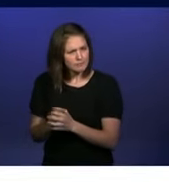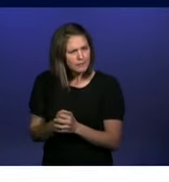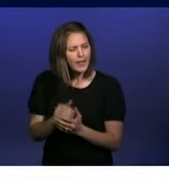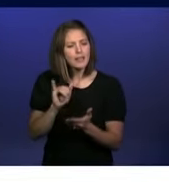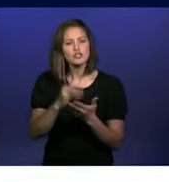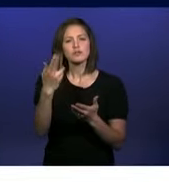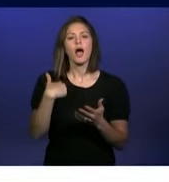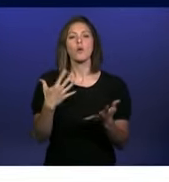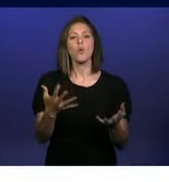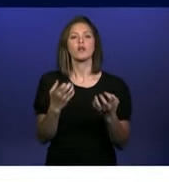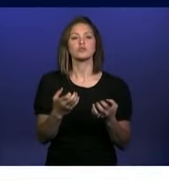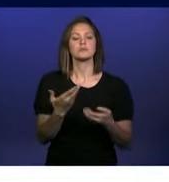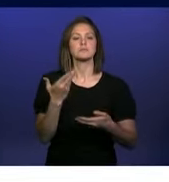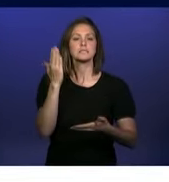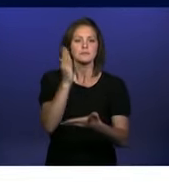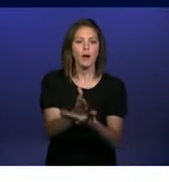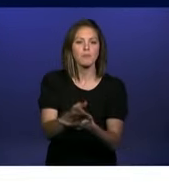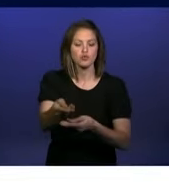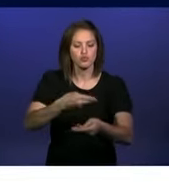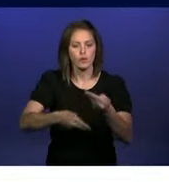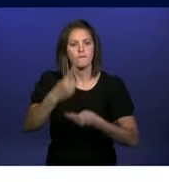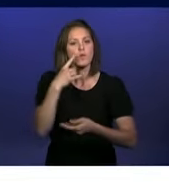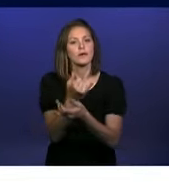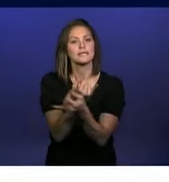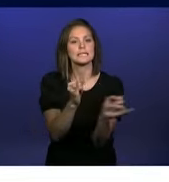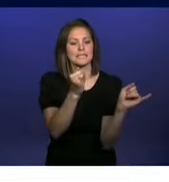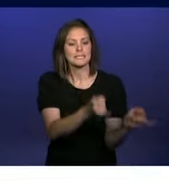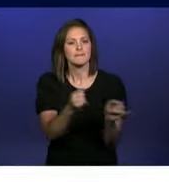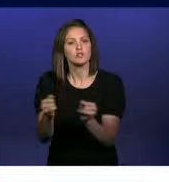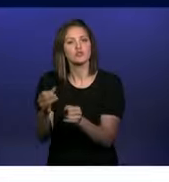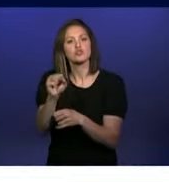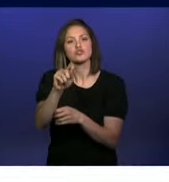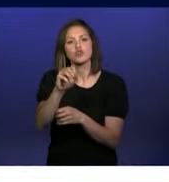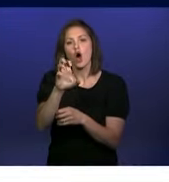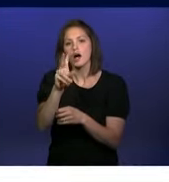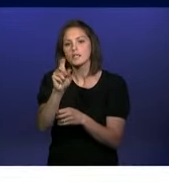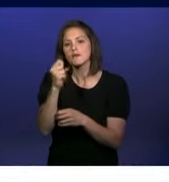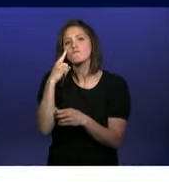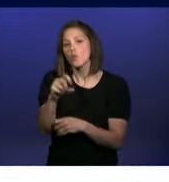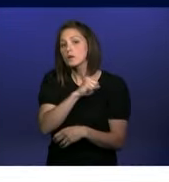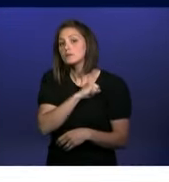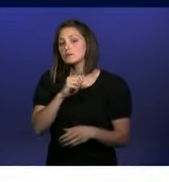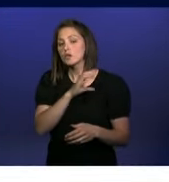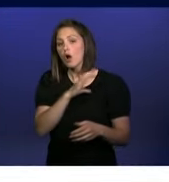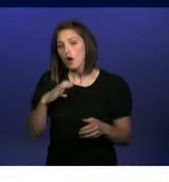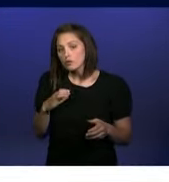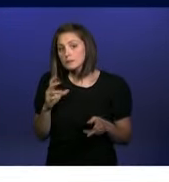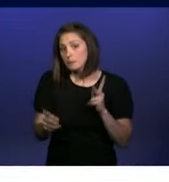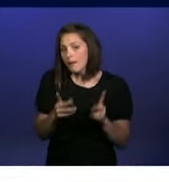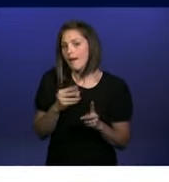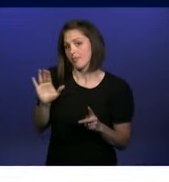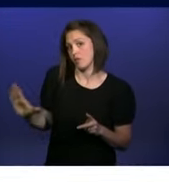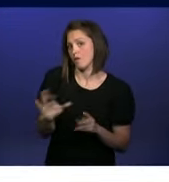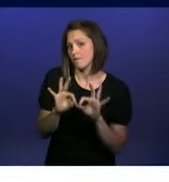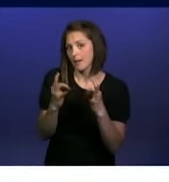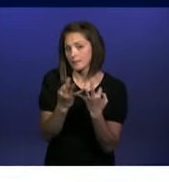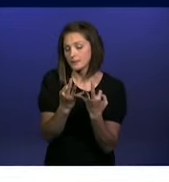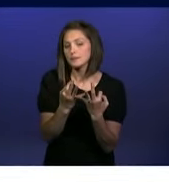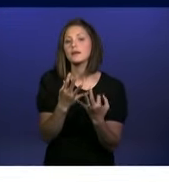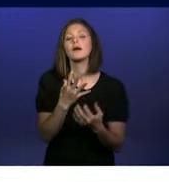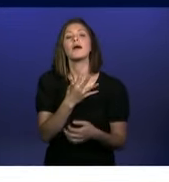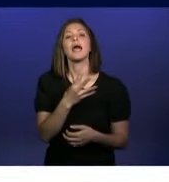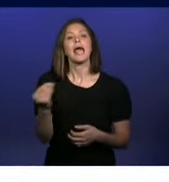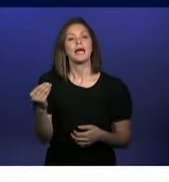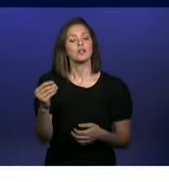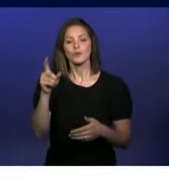the trading of individual stocks for members of Congress and their families. I want to also stop members of Congress from retiring and becoming lobbyists